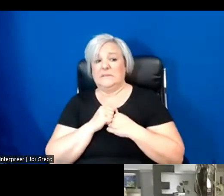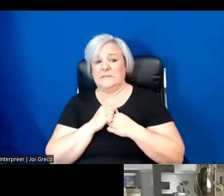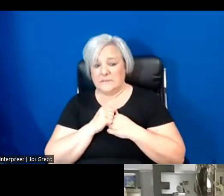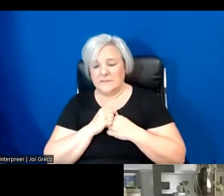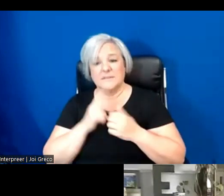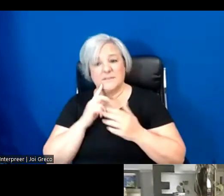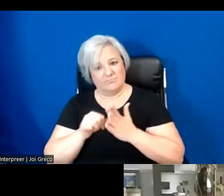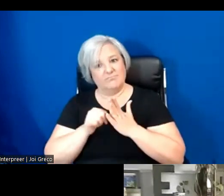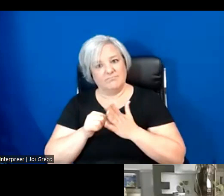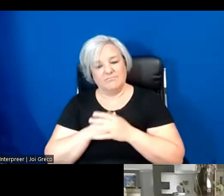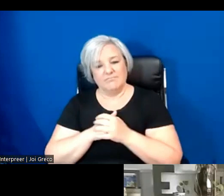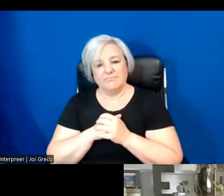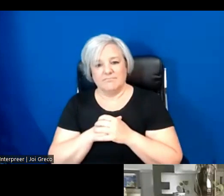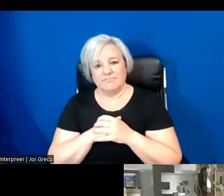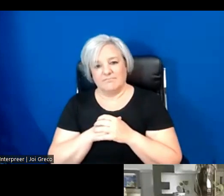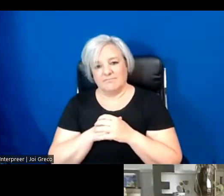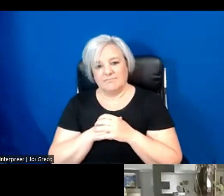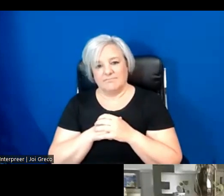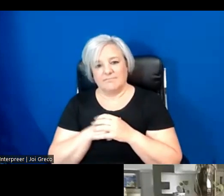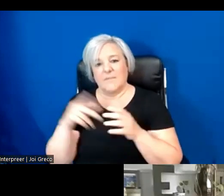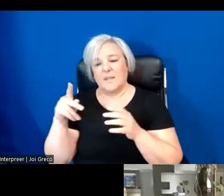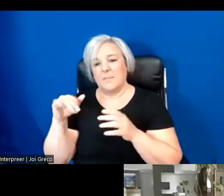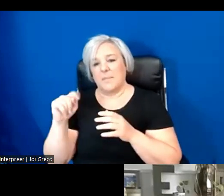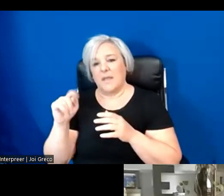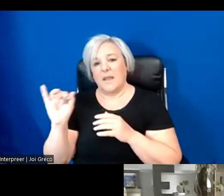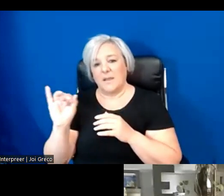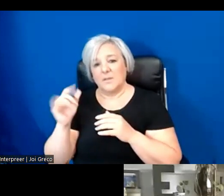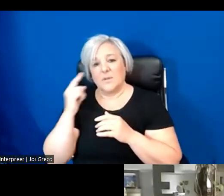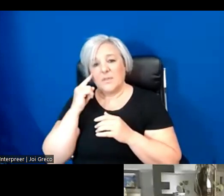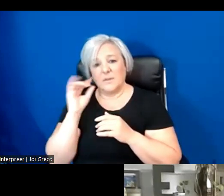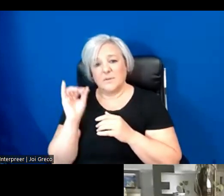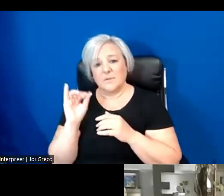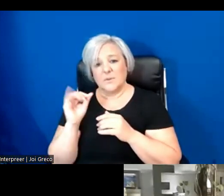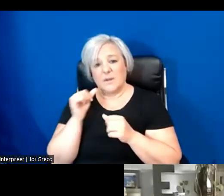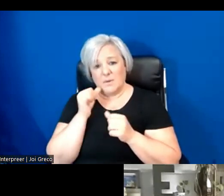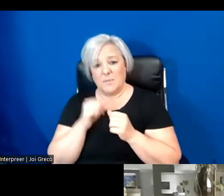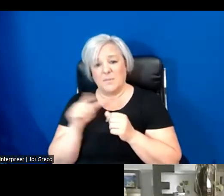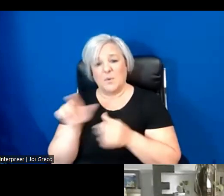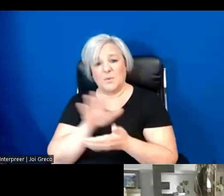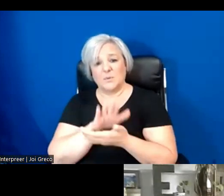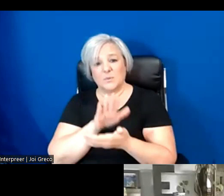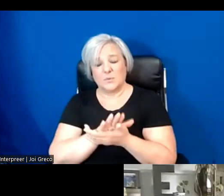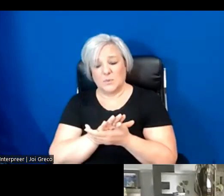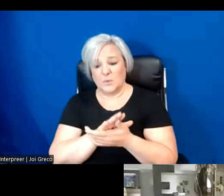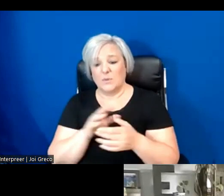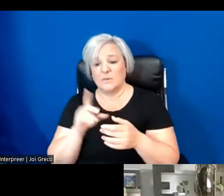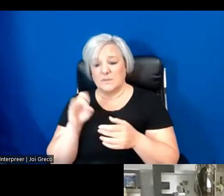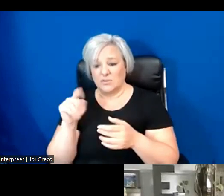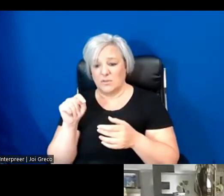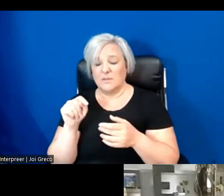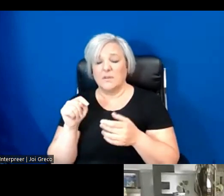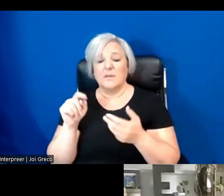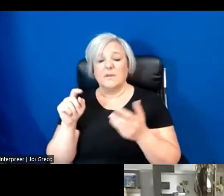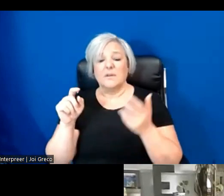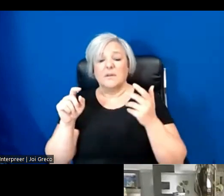impressive. Well, and I also think, I mean, the other thing is, I remember going to a school district one time and the superintendent said, we're